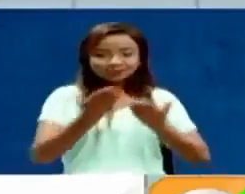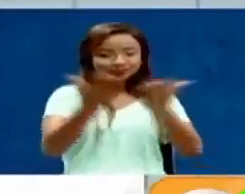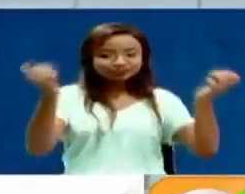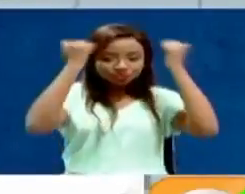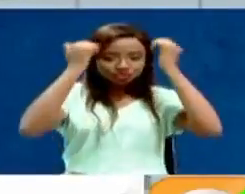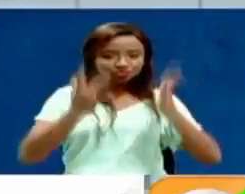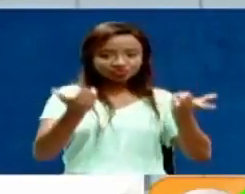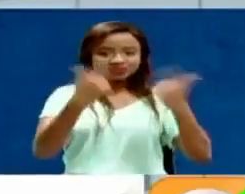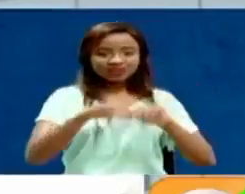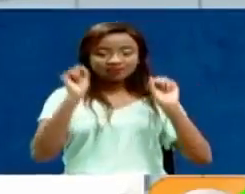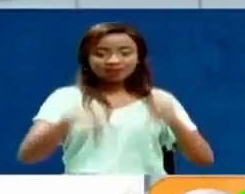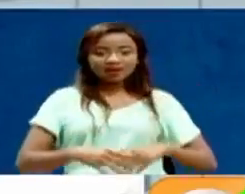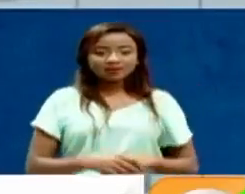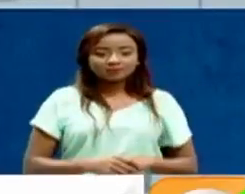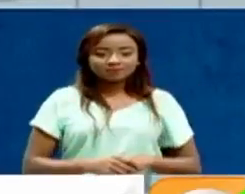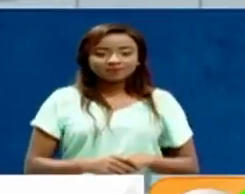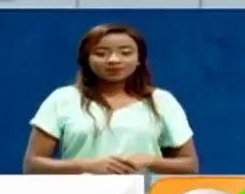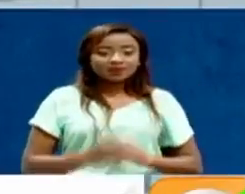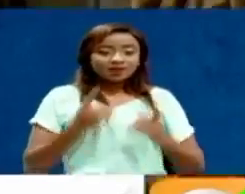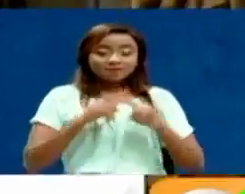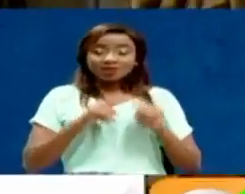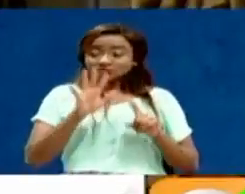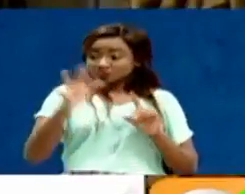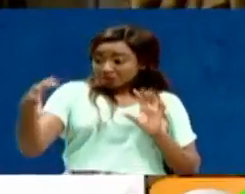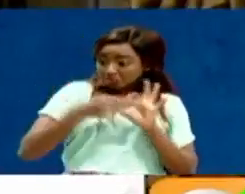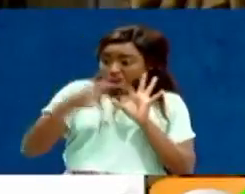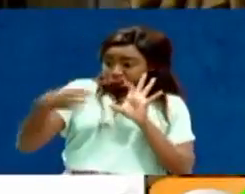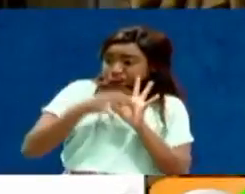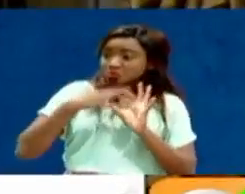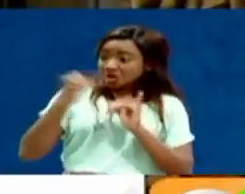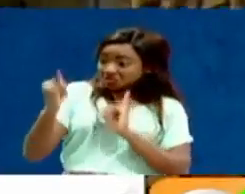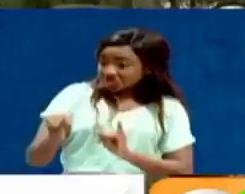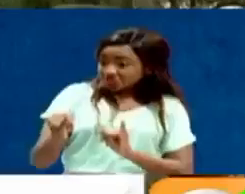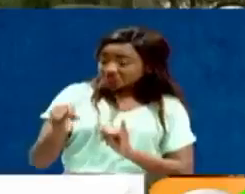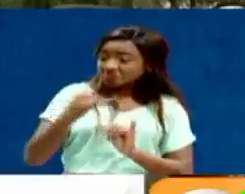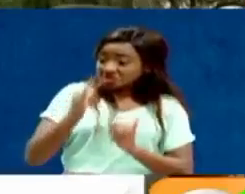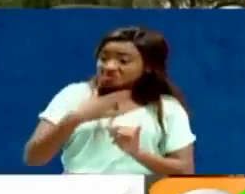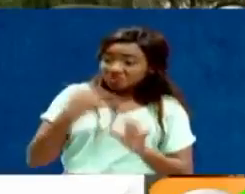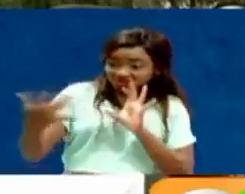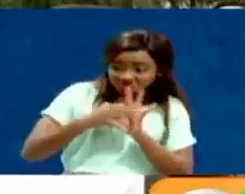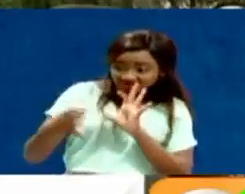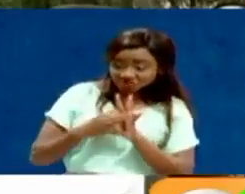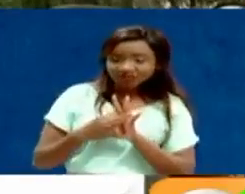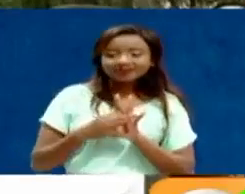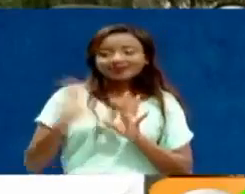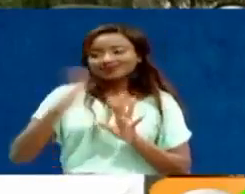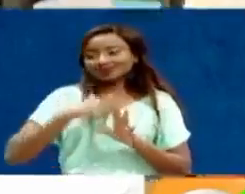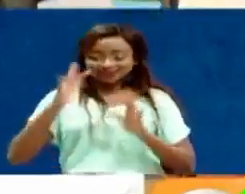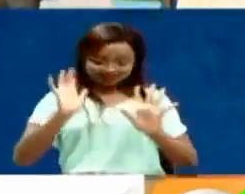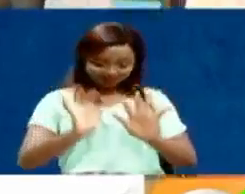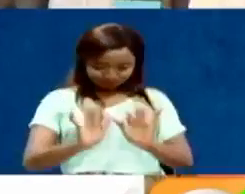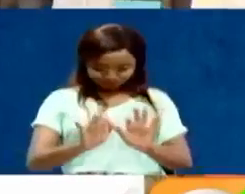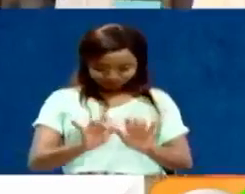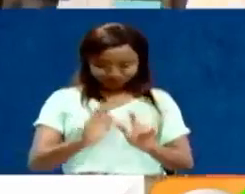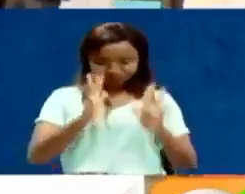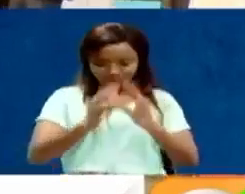no. This implying that the admission of first years will be done online and the students joining university for the very first time will not be